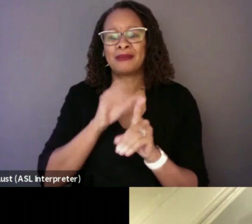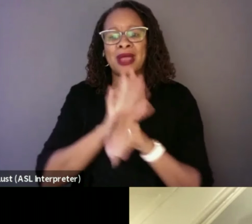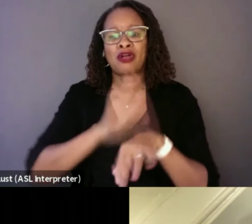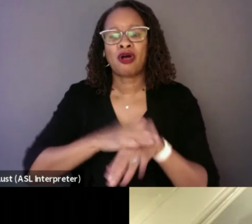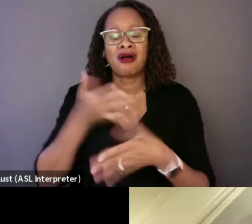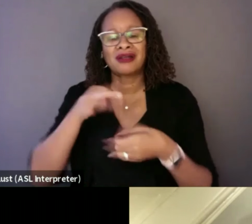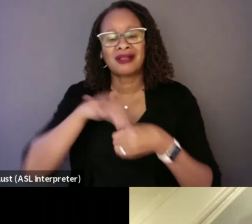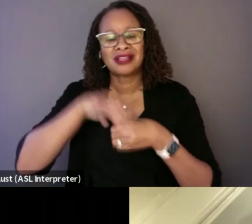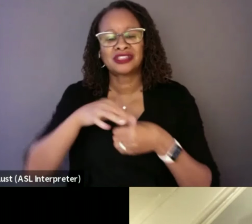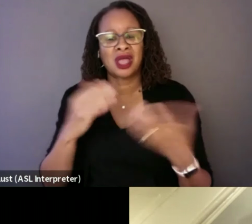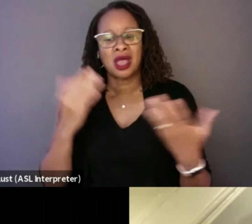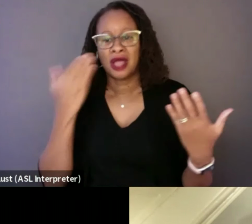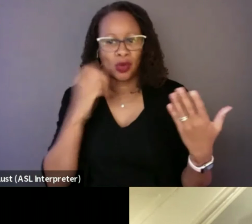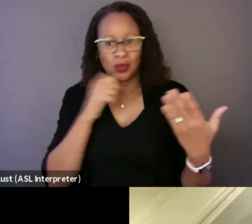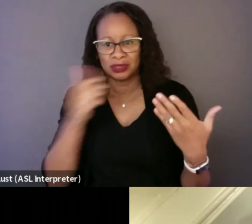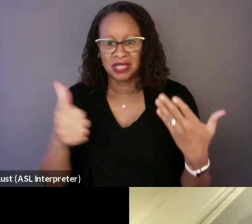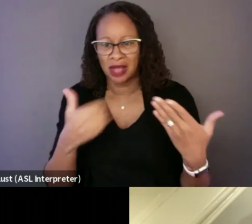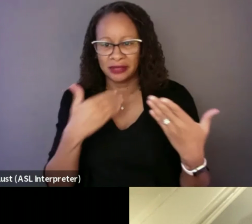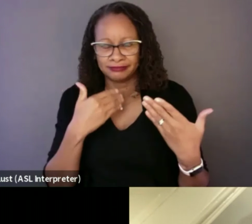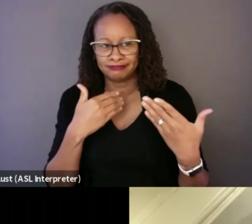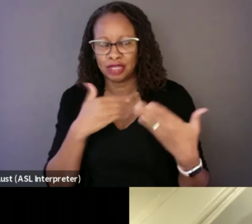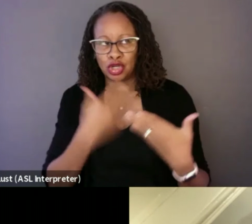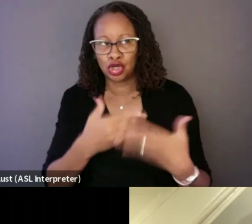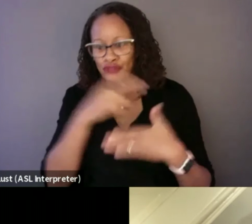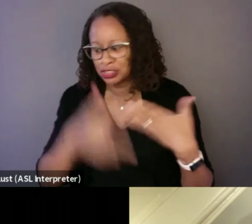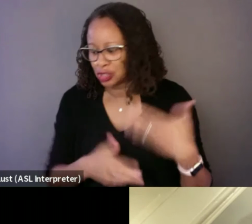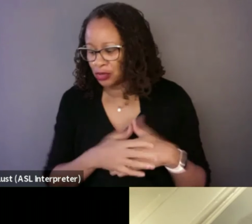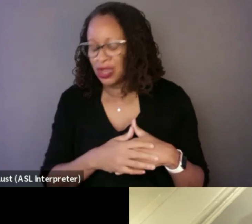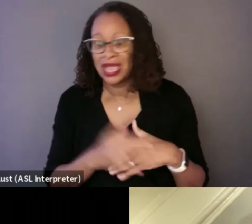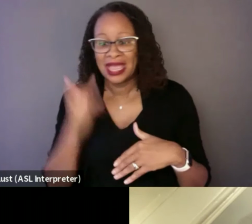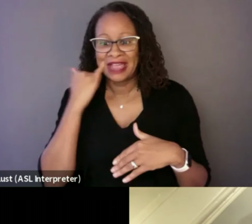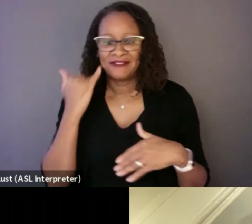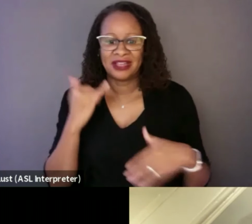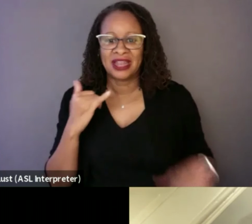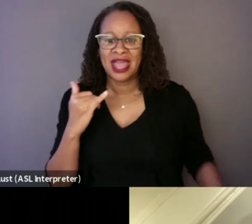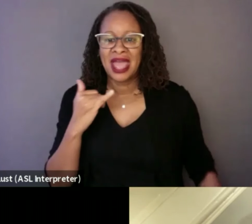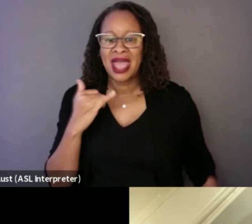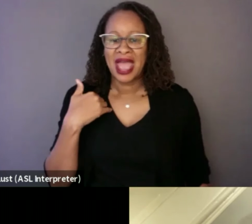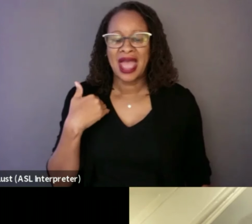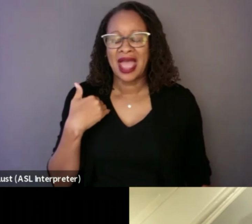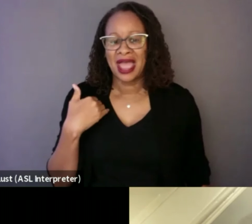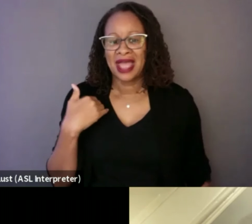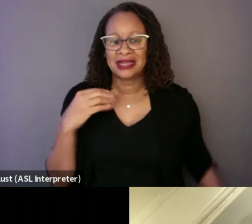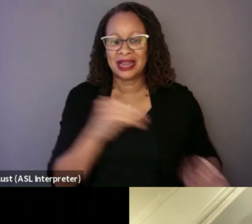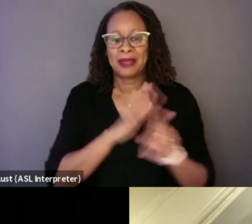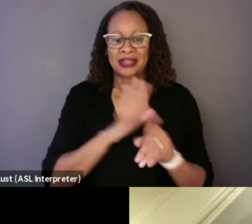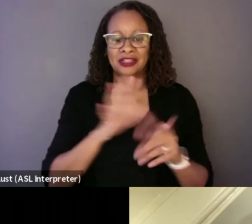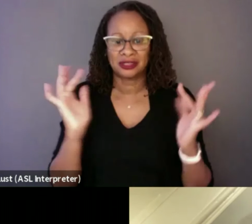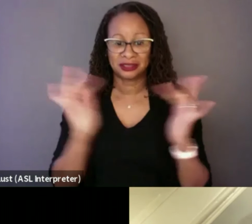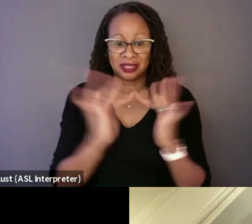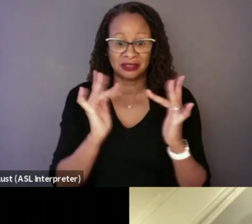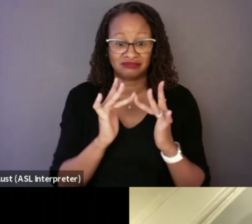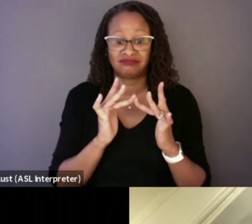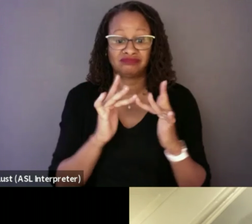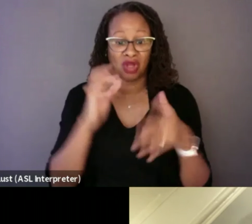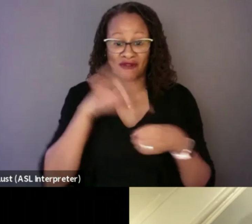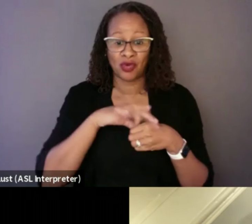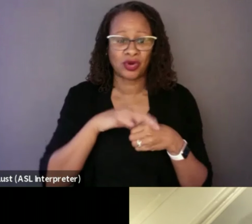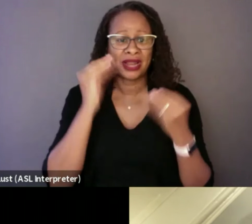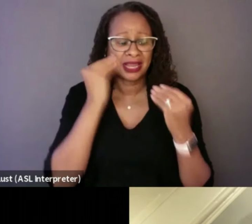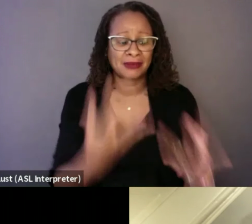I know it didn't turn out well for them, but if it had an impact on kind of reaching voters and getting them more aware of what was going